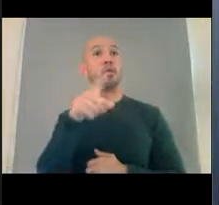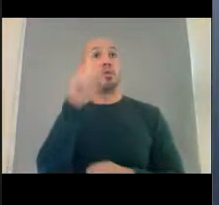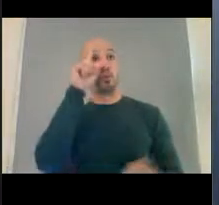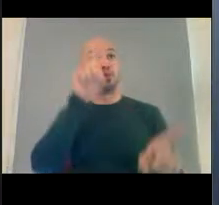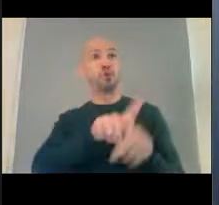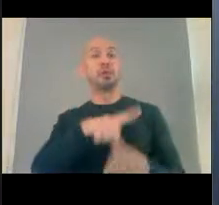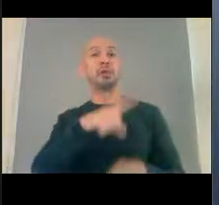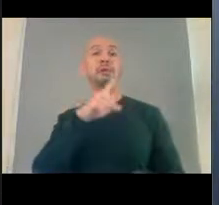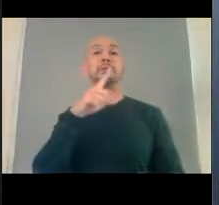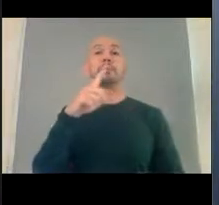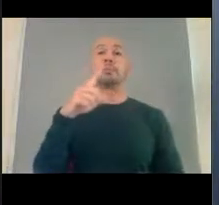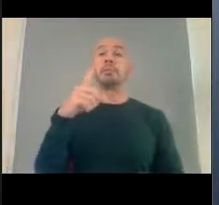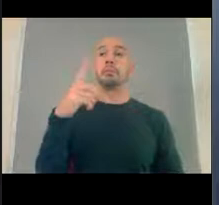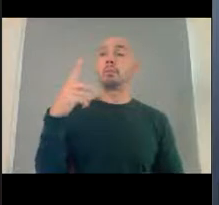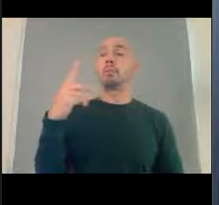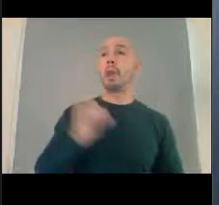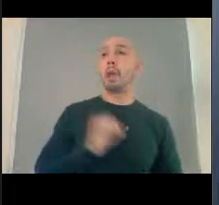opposed